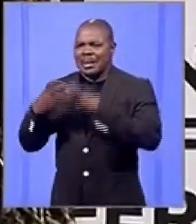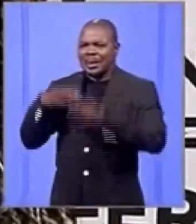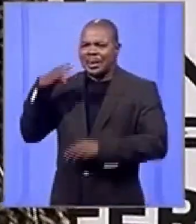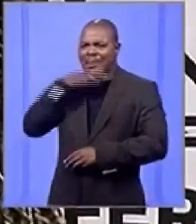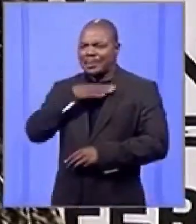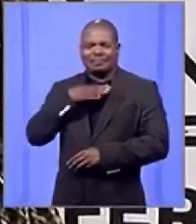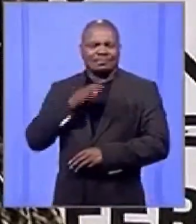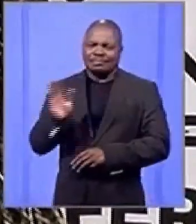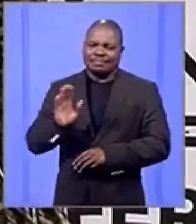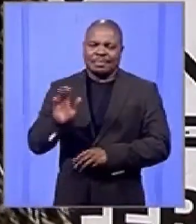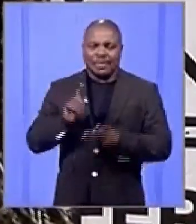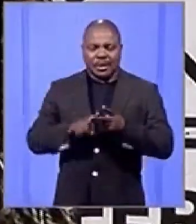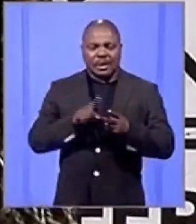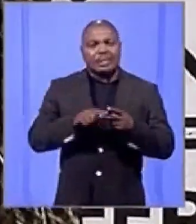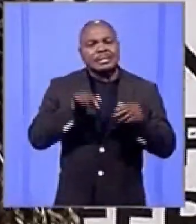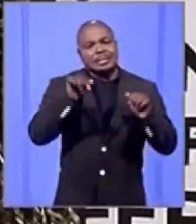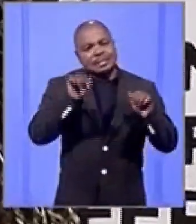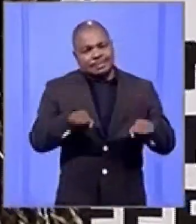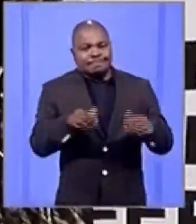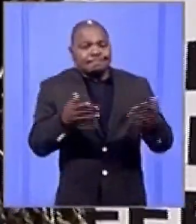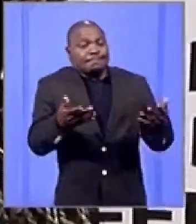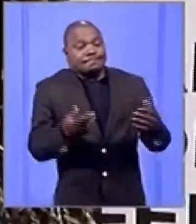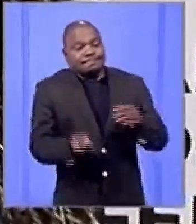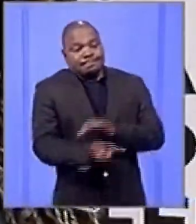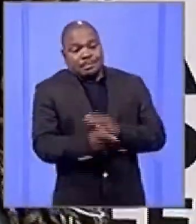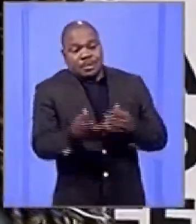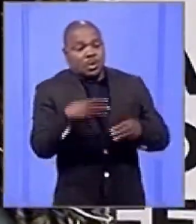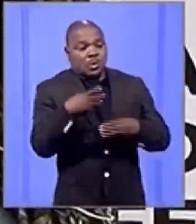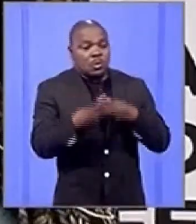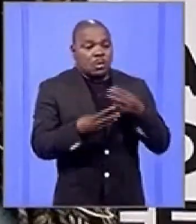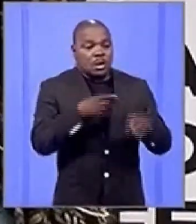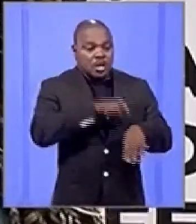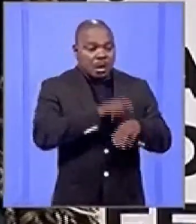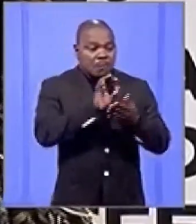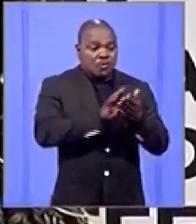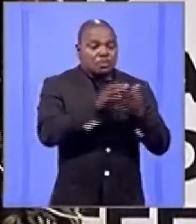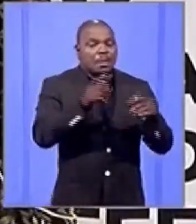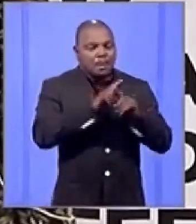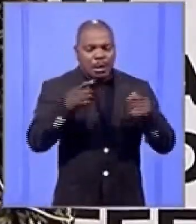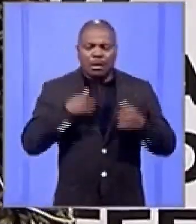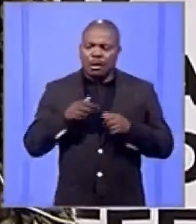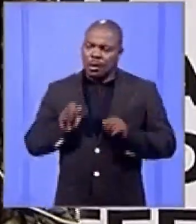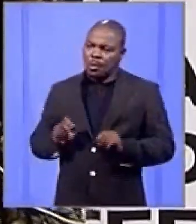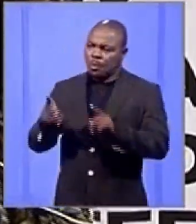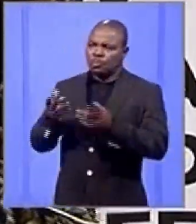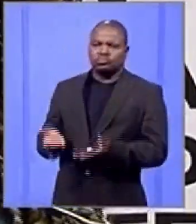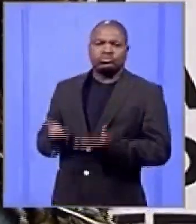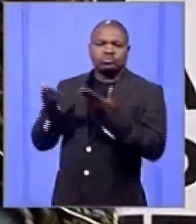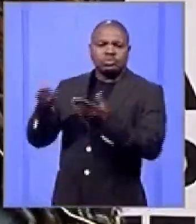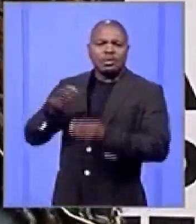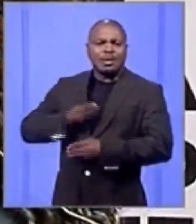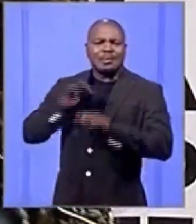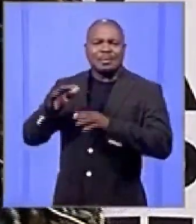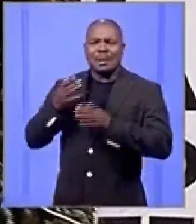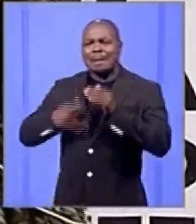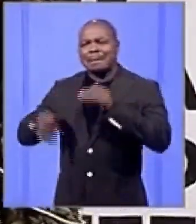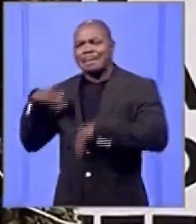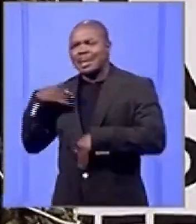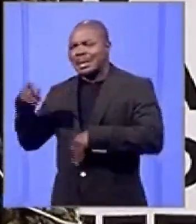list. If people say electioneering work, it's just unfortunate. For us, is to give these young people an opportunity rather than them join the unemployment